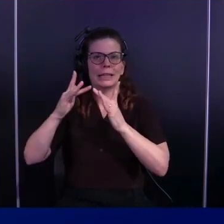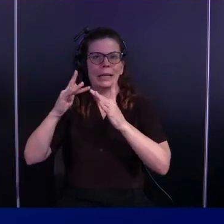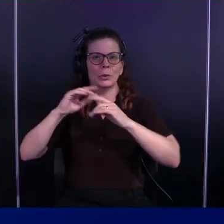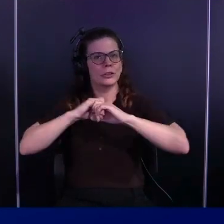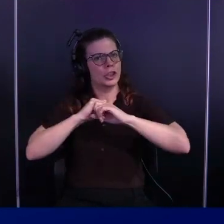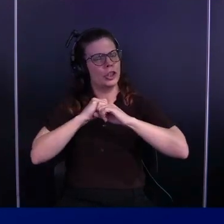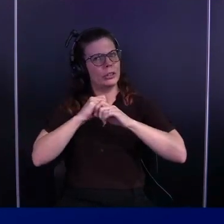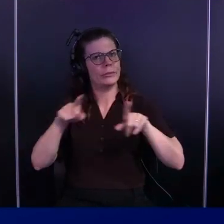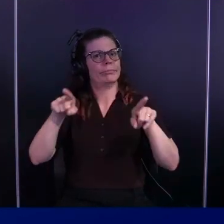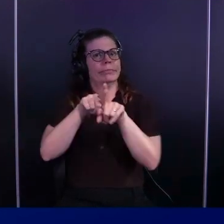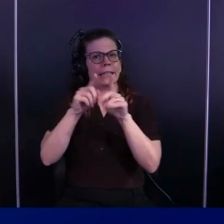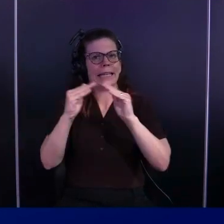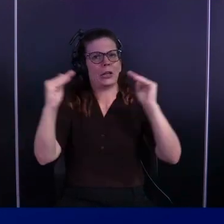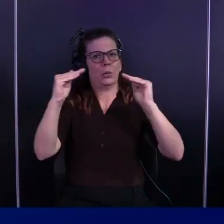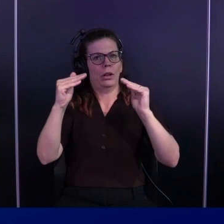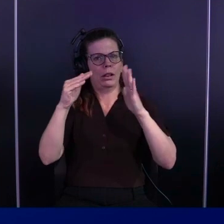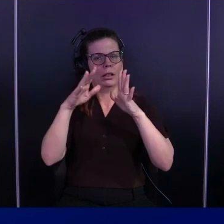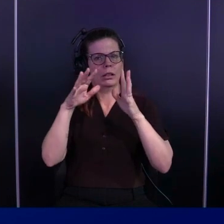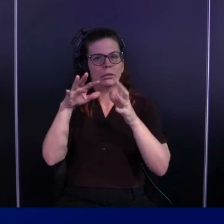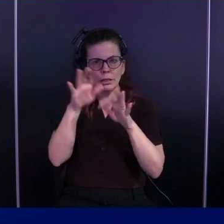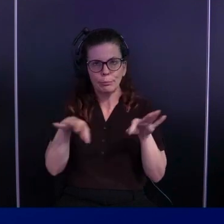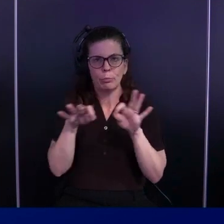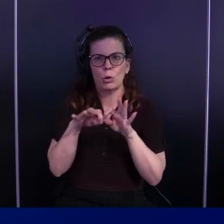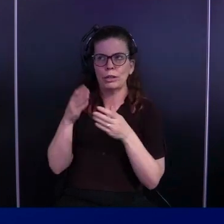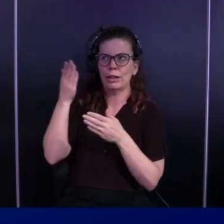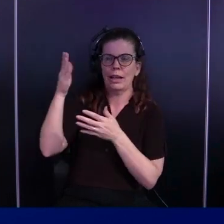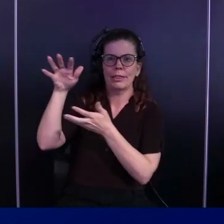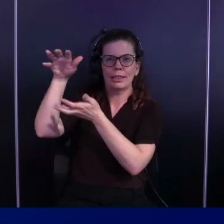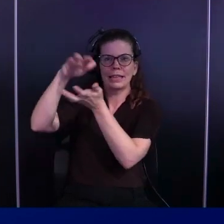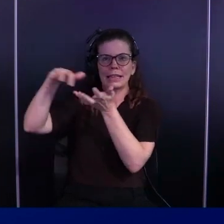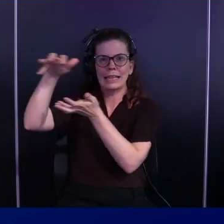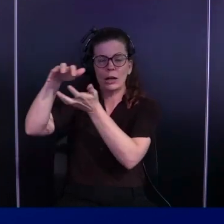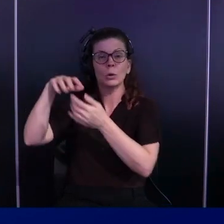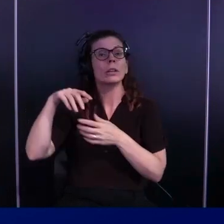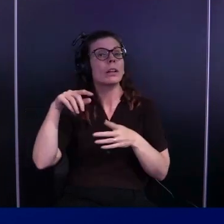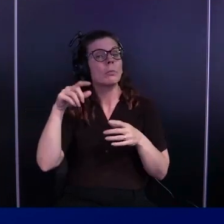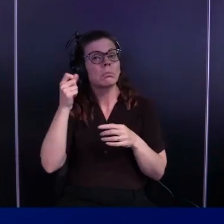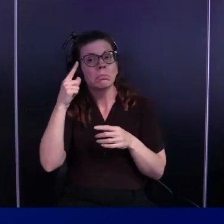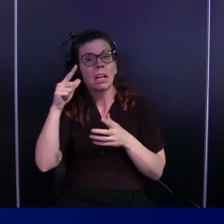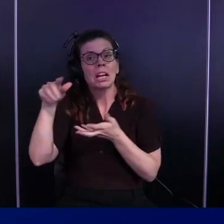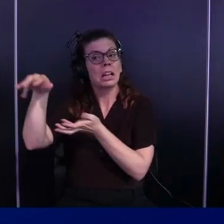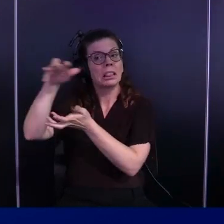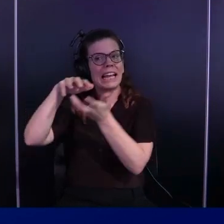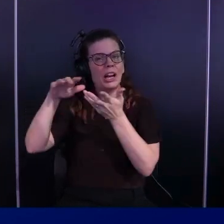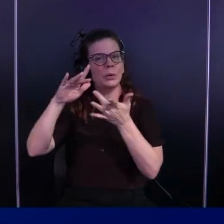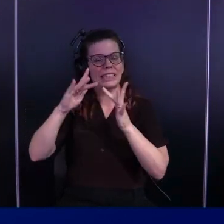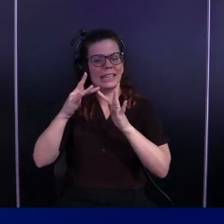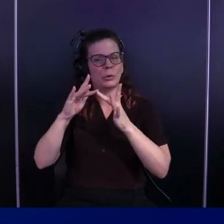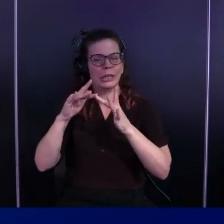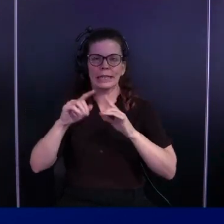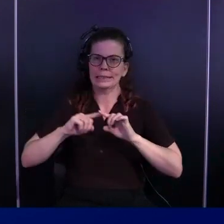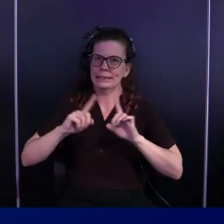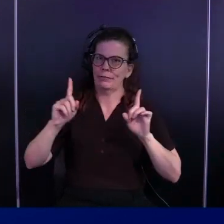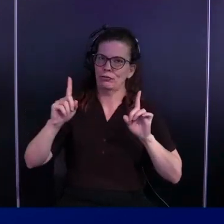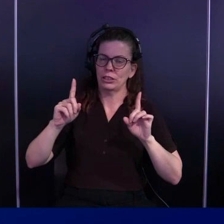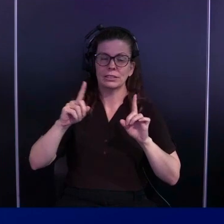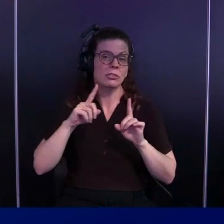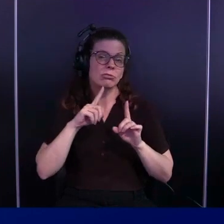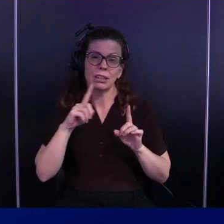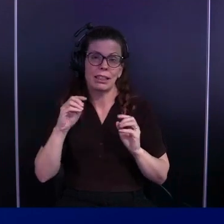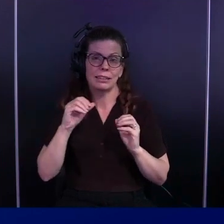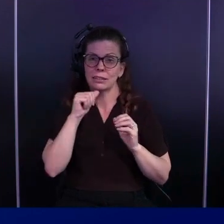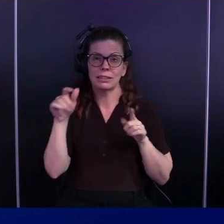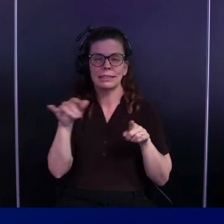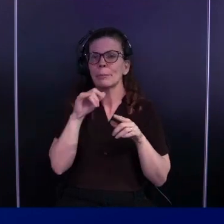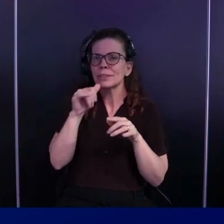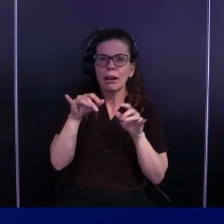as important, even in the cloud. But cloud networking is essentially different. It's really different. It's like there's no more that